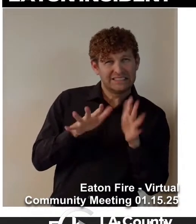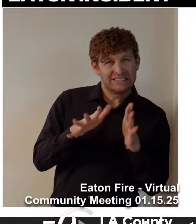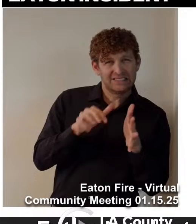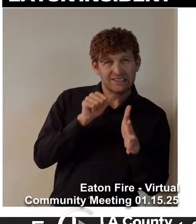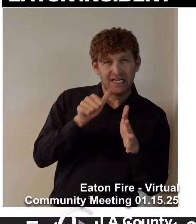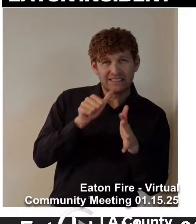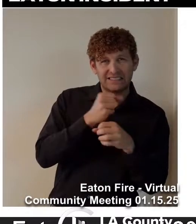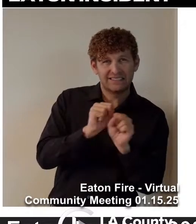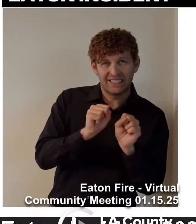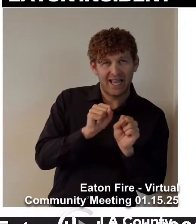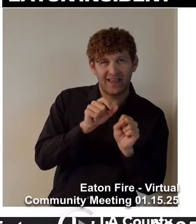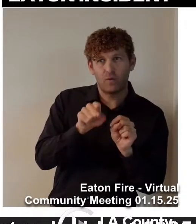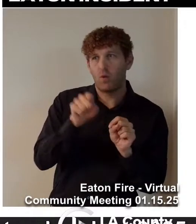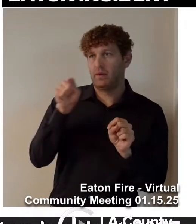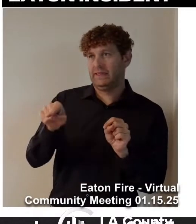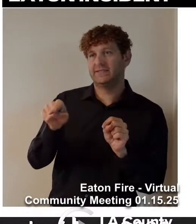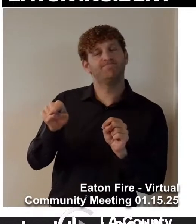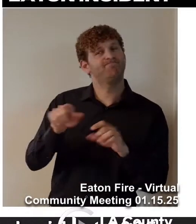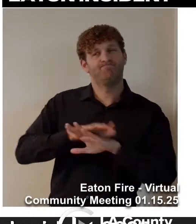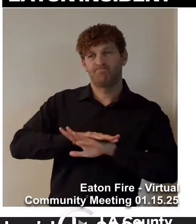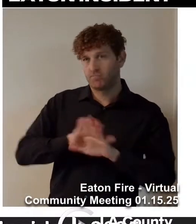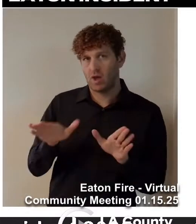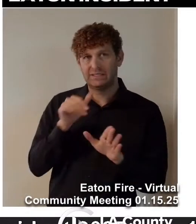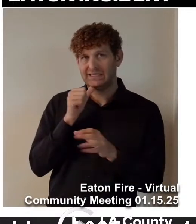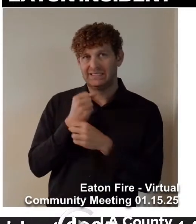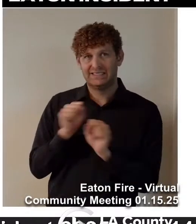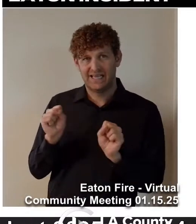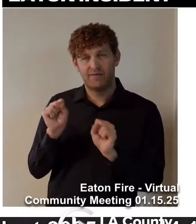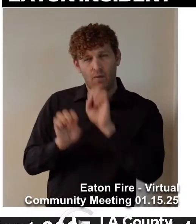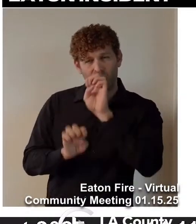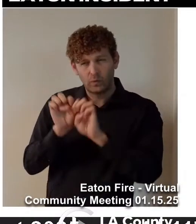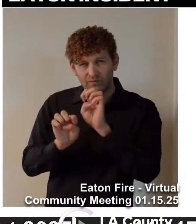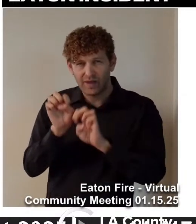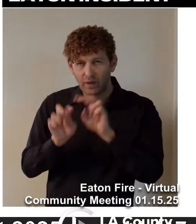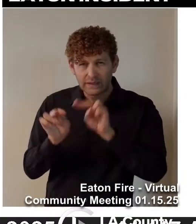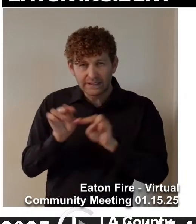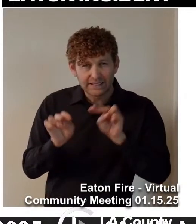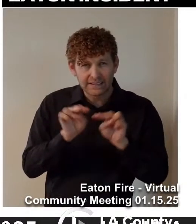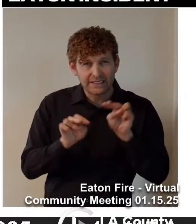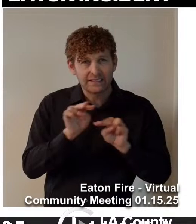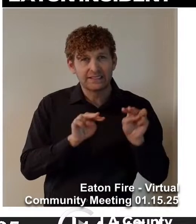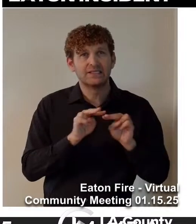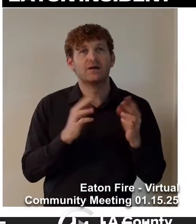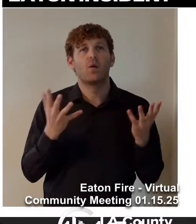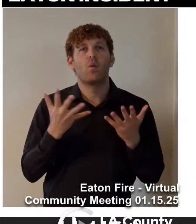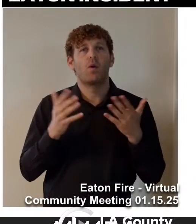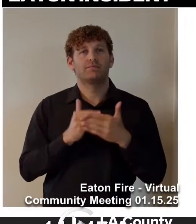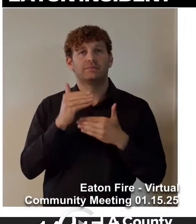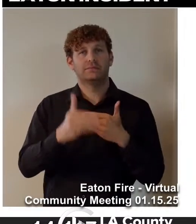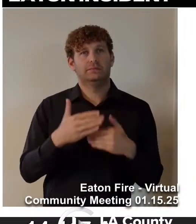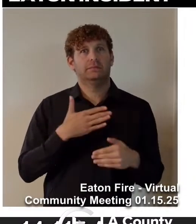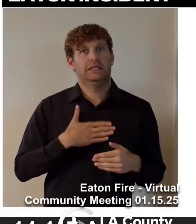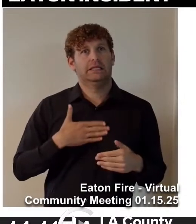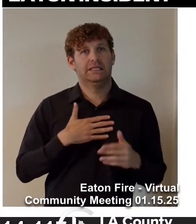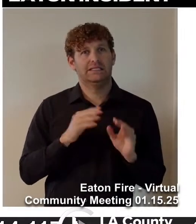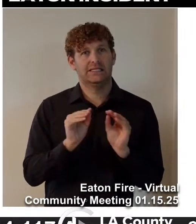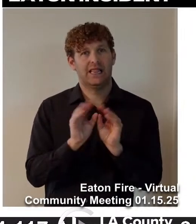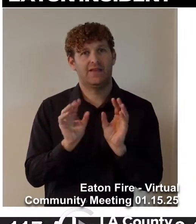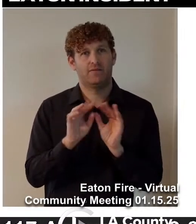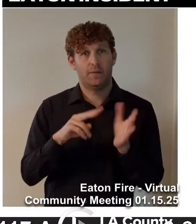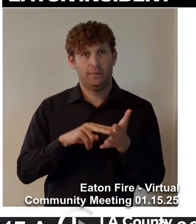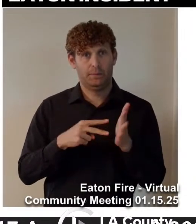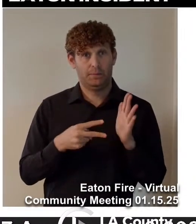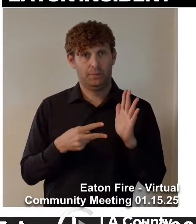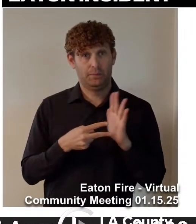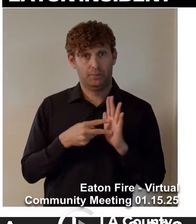that evaluation is ongoing, which leads to the next question, which is, please clarify if this means that those residents